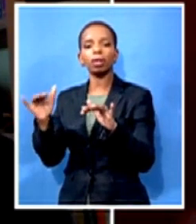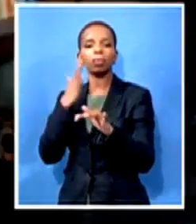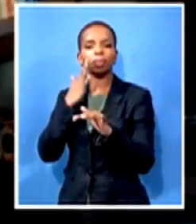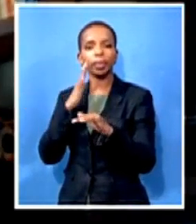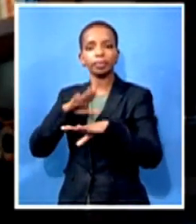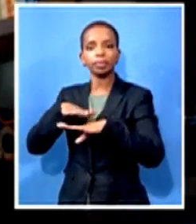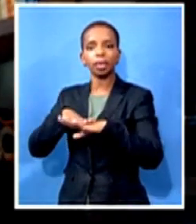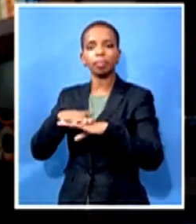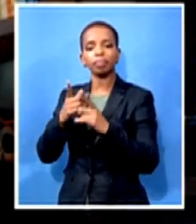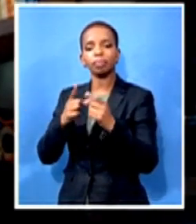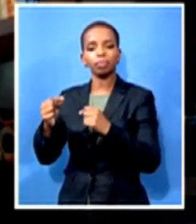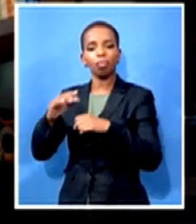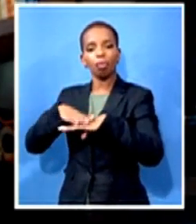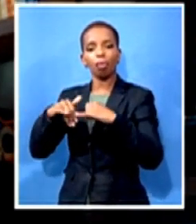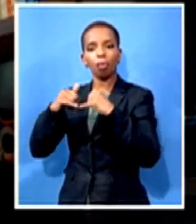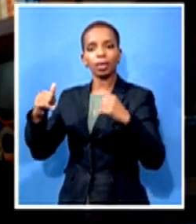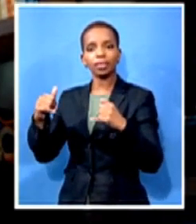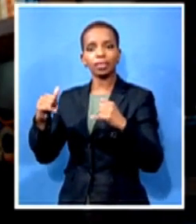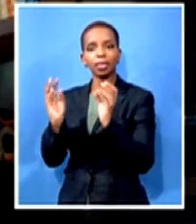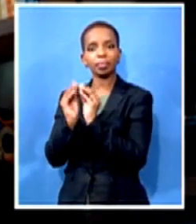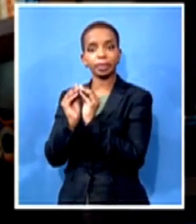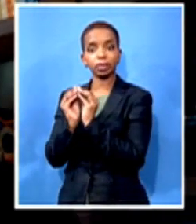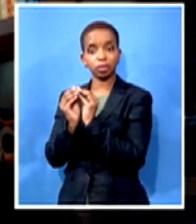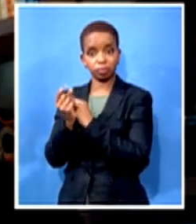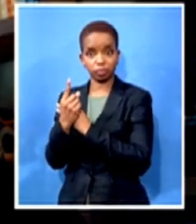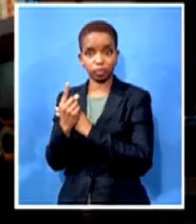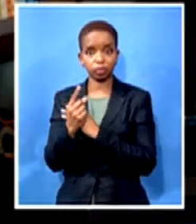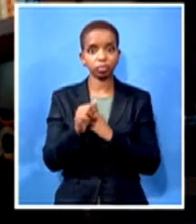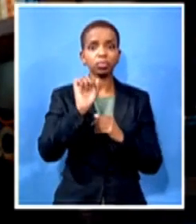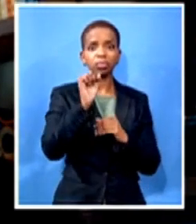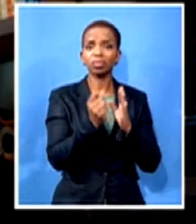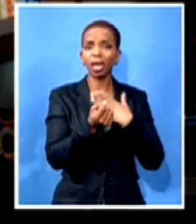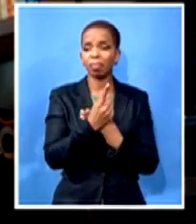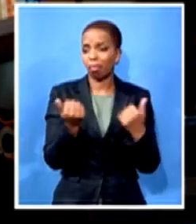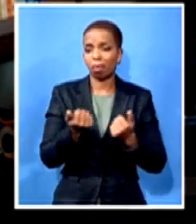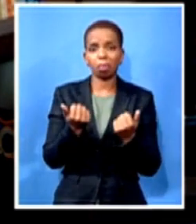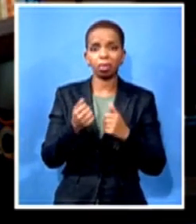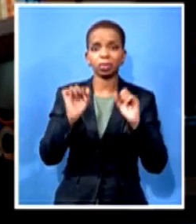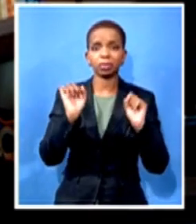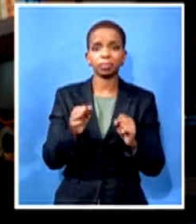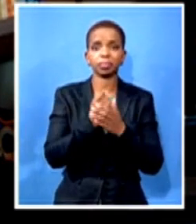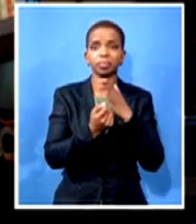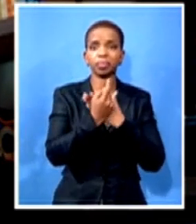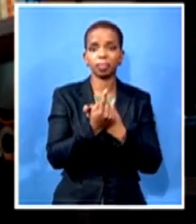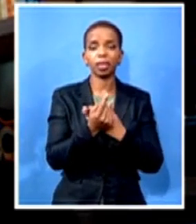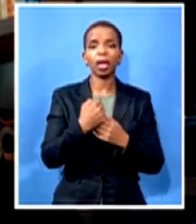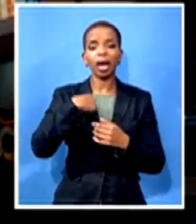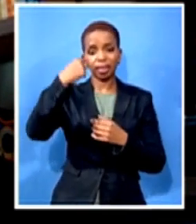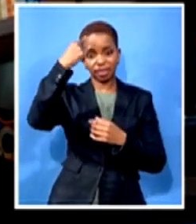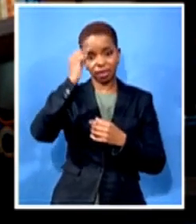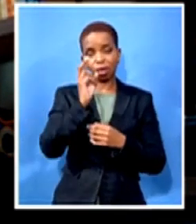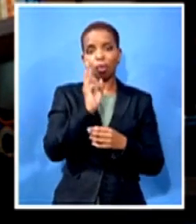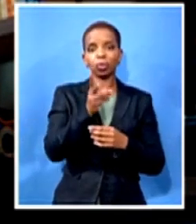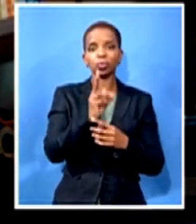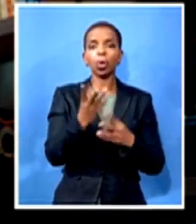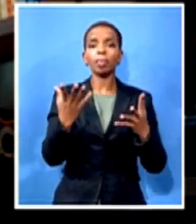Yeah, it's already happened. It's happening quite common. And I think it's also the software organizations who provide the service are realizing that this is a